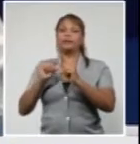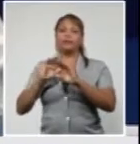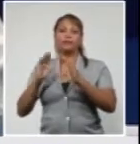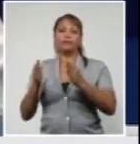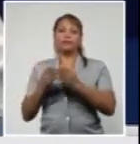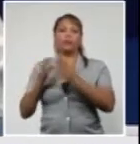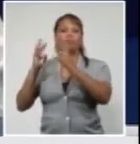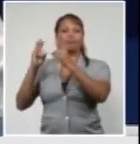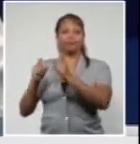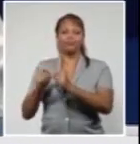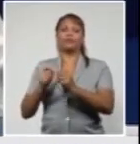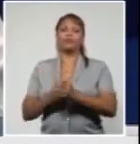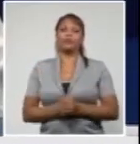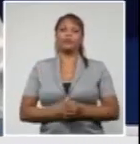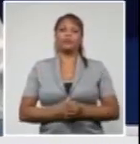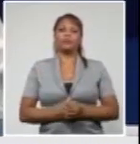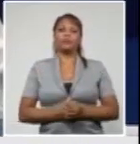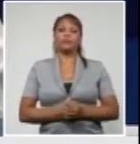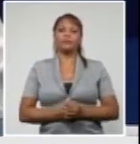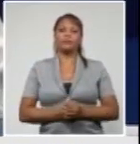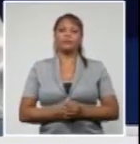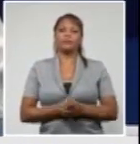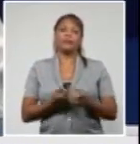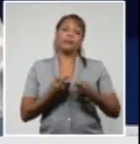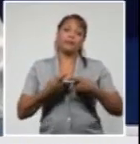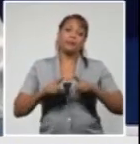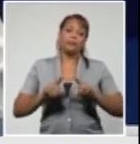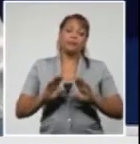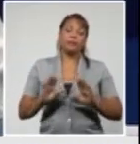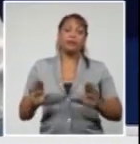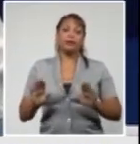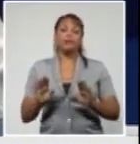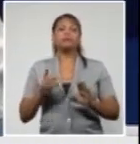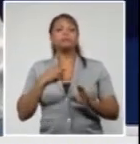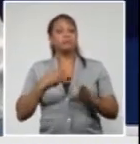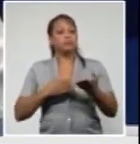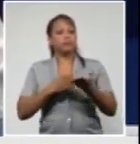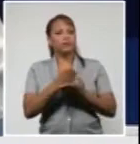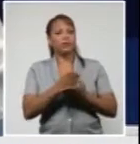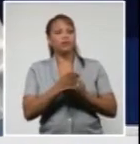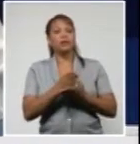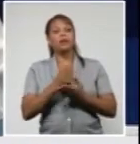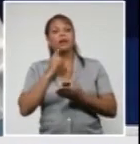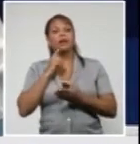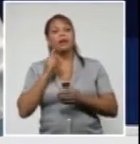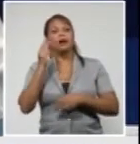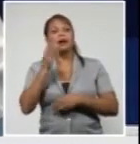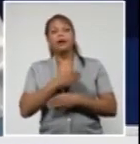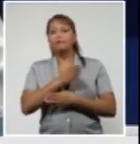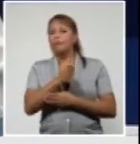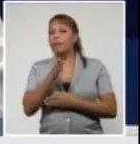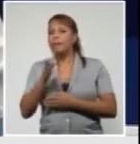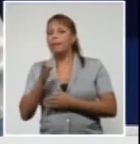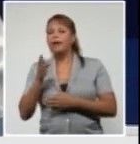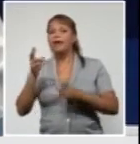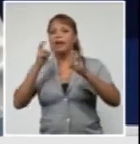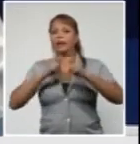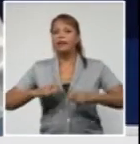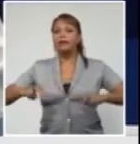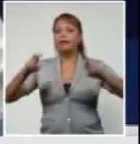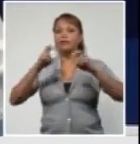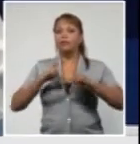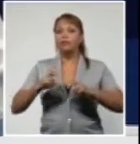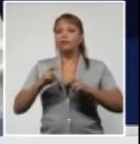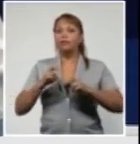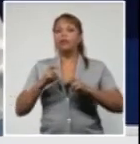previously tested positive for the virus. It was not possible to determine the source of infection in